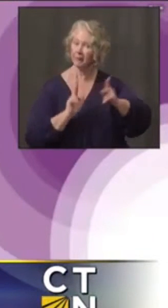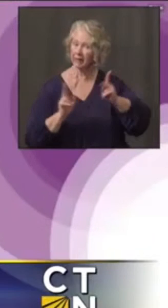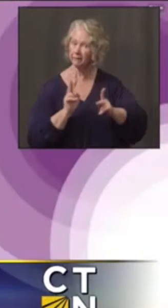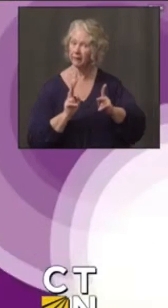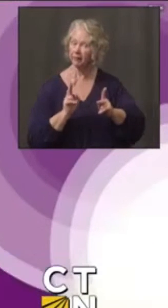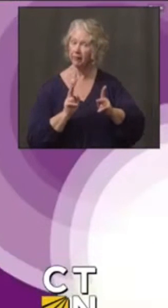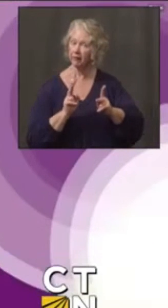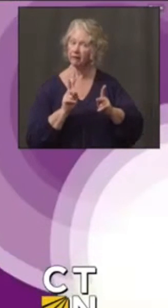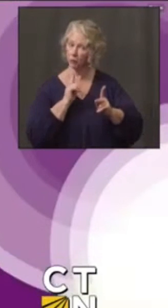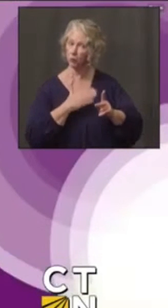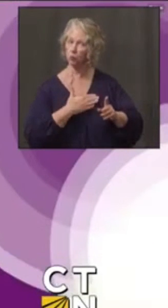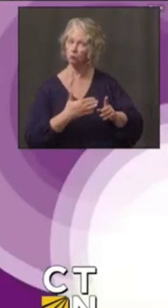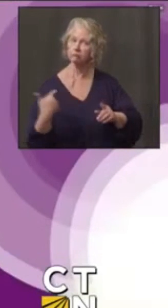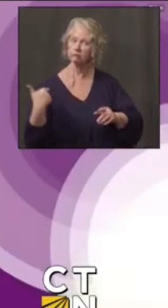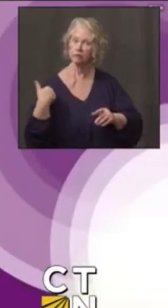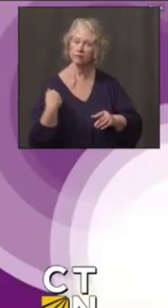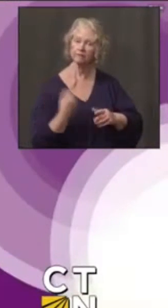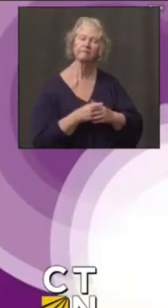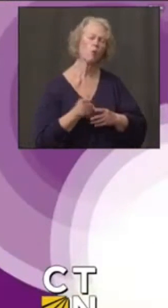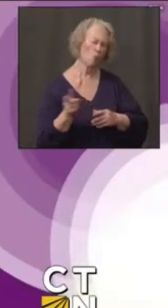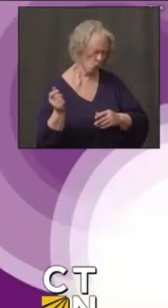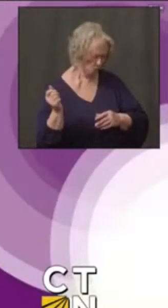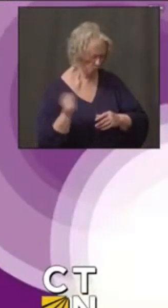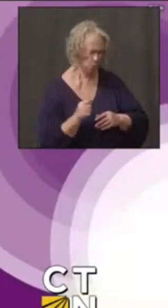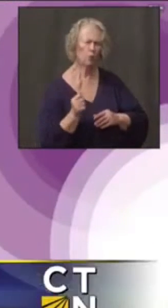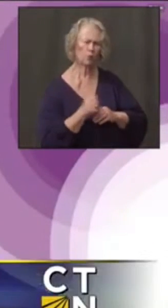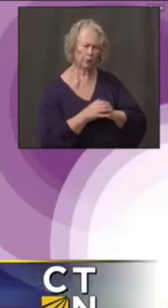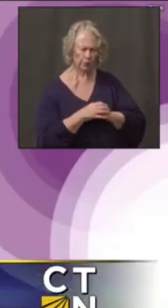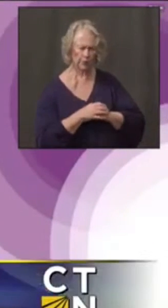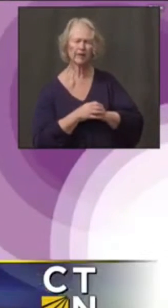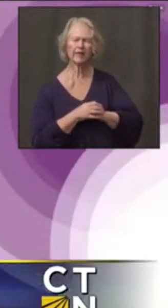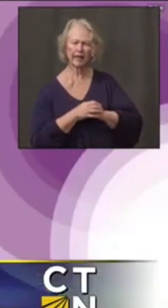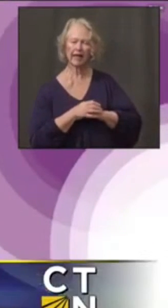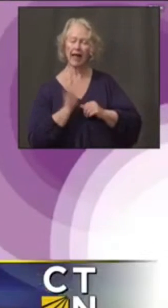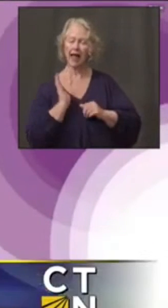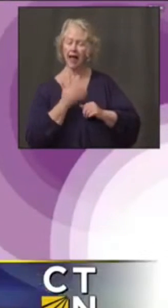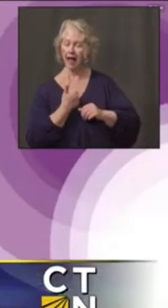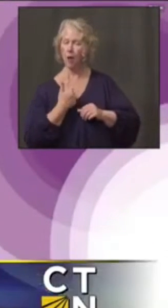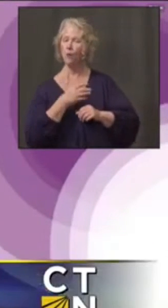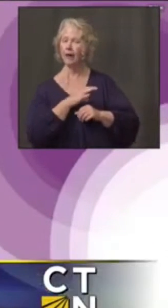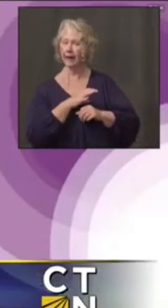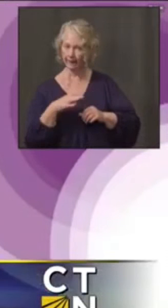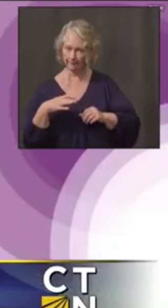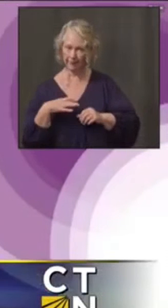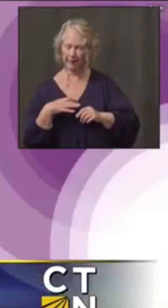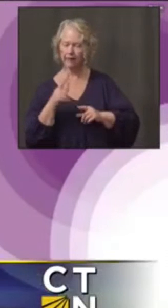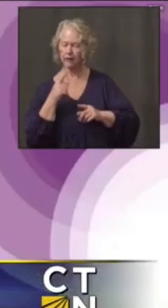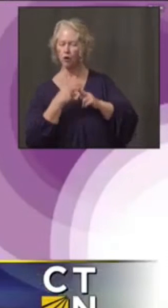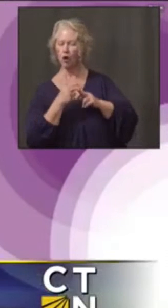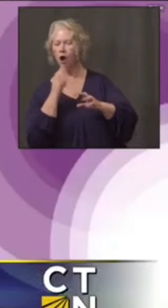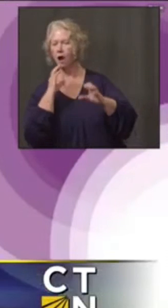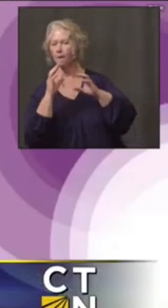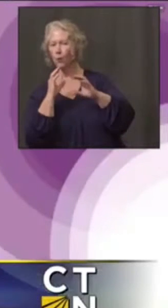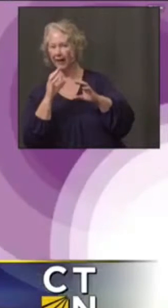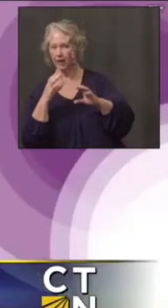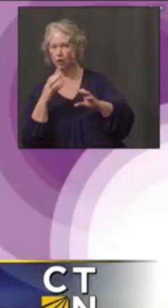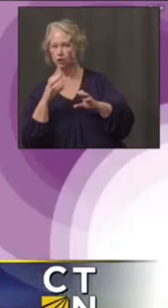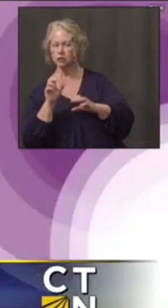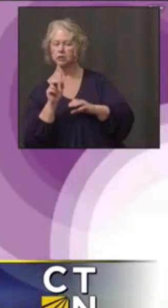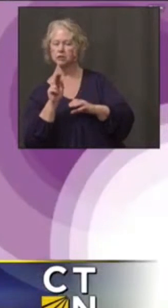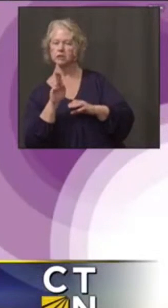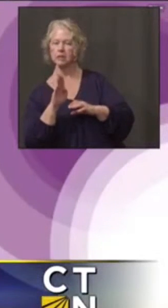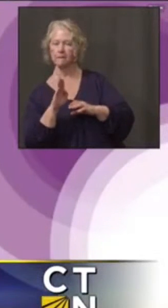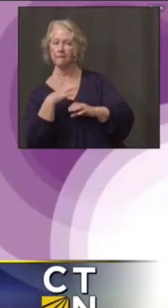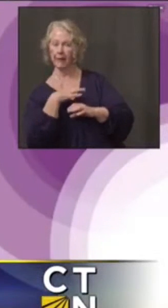board voluntarily? Absolutely. So the subcommittee, the communication subcommittee is right now having conversation